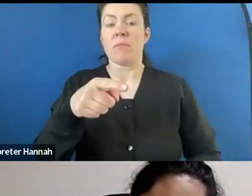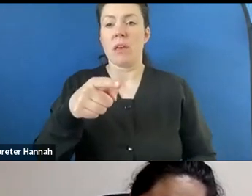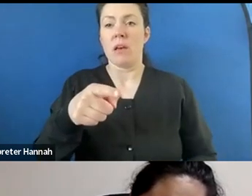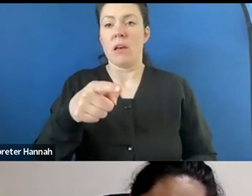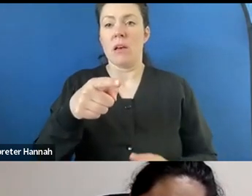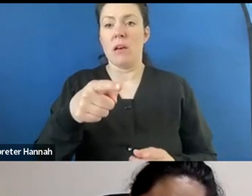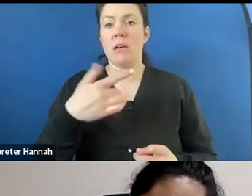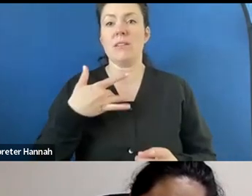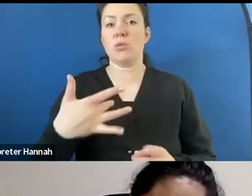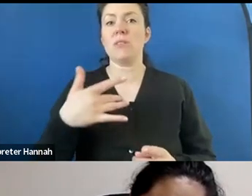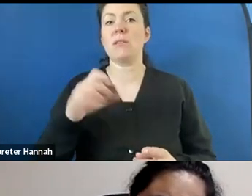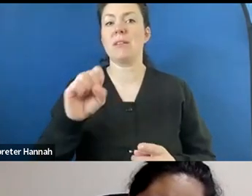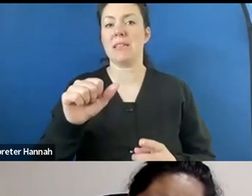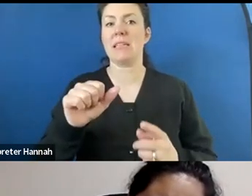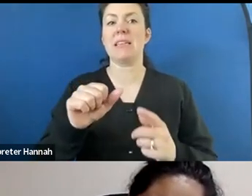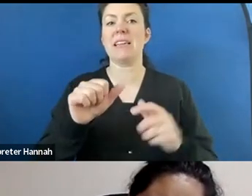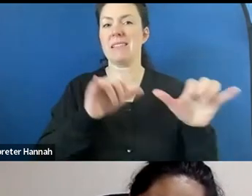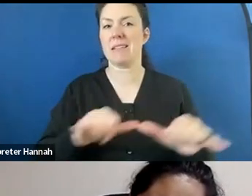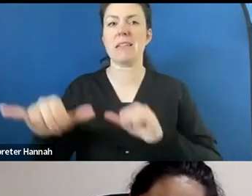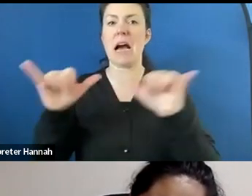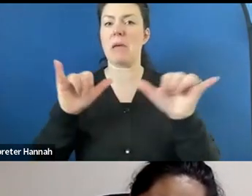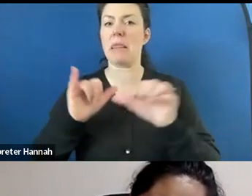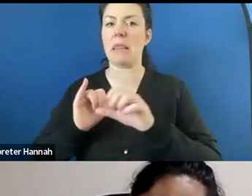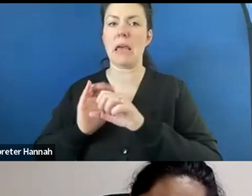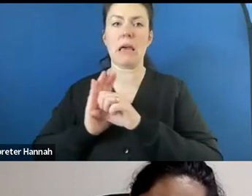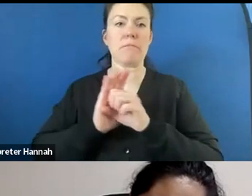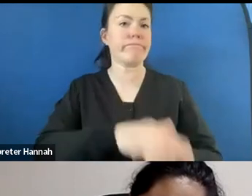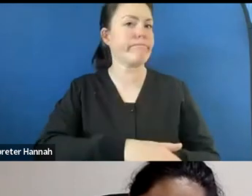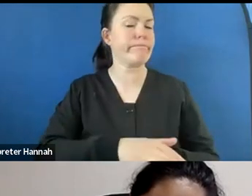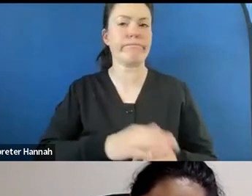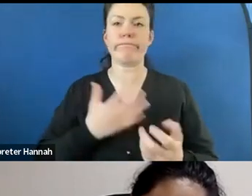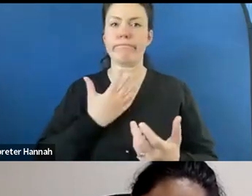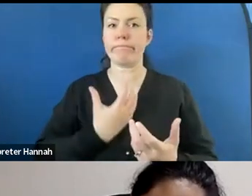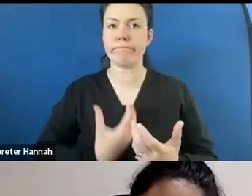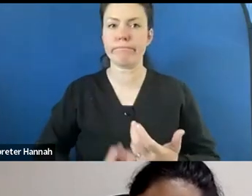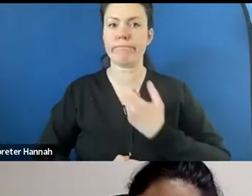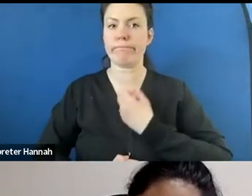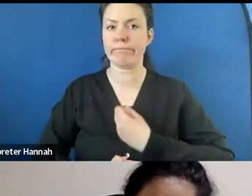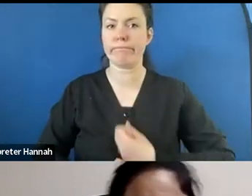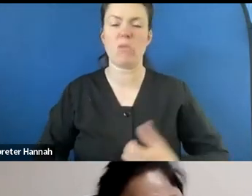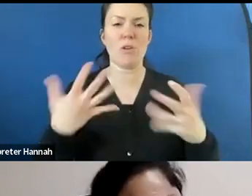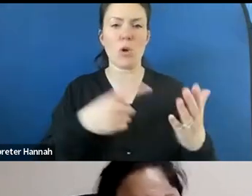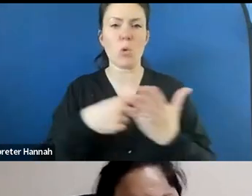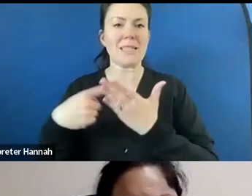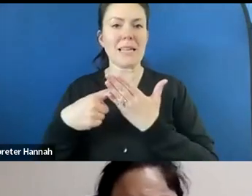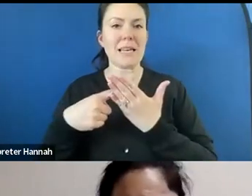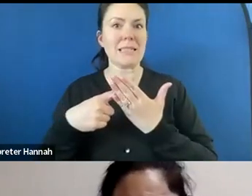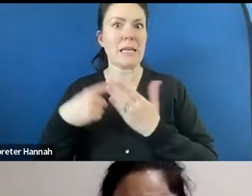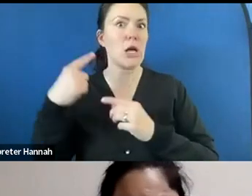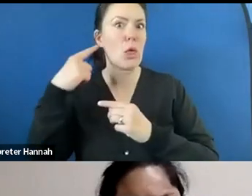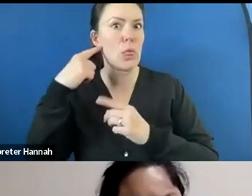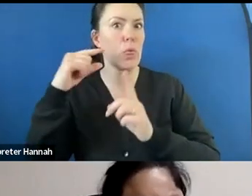often suppressed and don't want to talk about it, because when we hear sex, it's not something that we want to